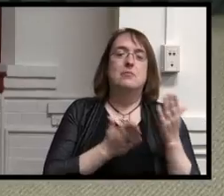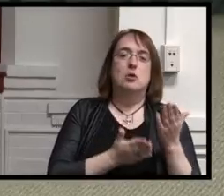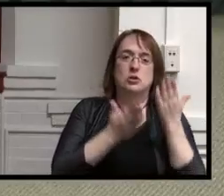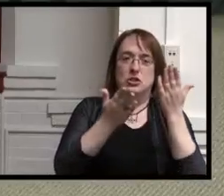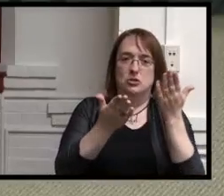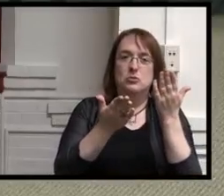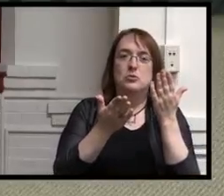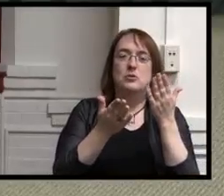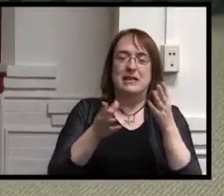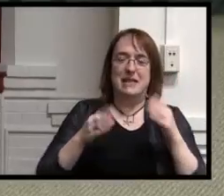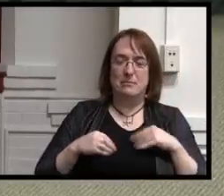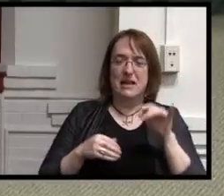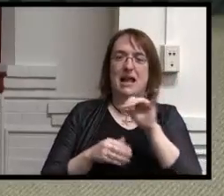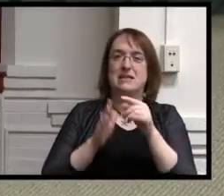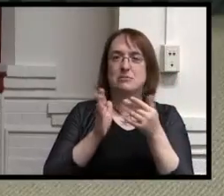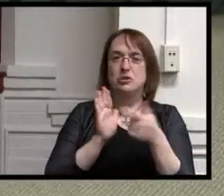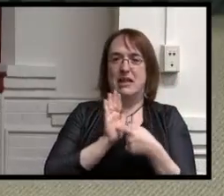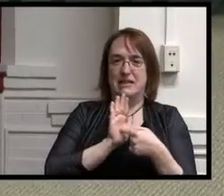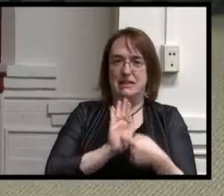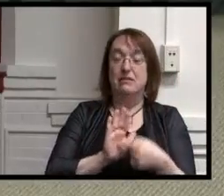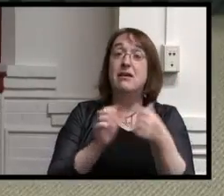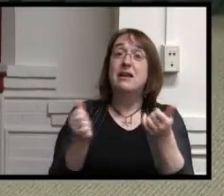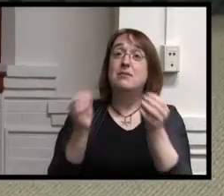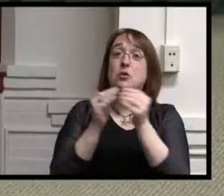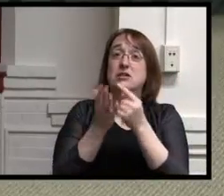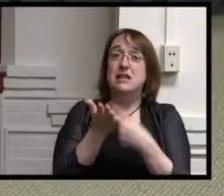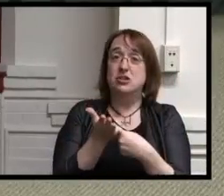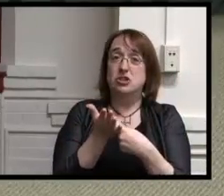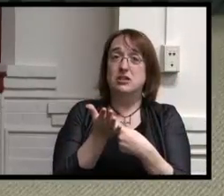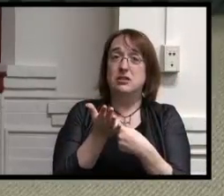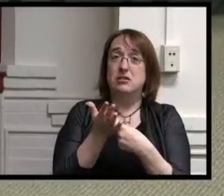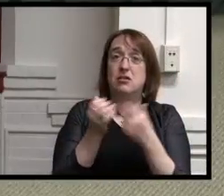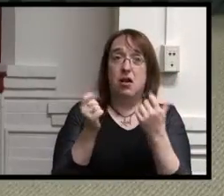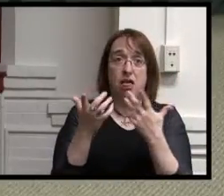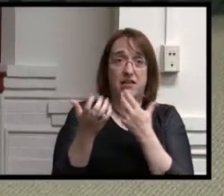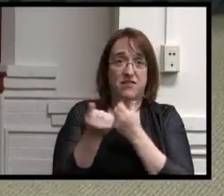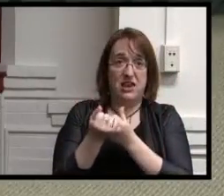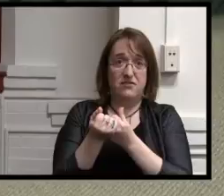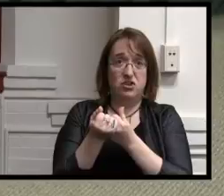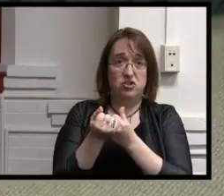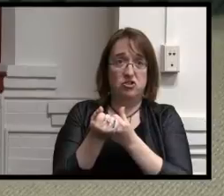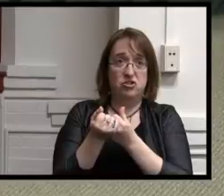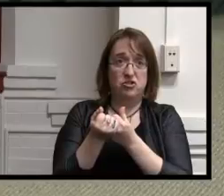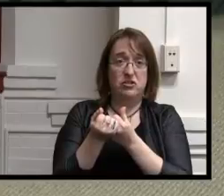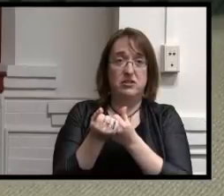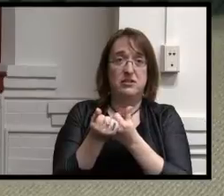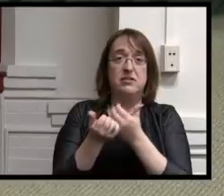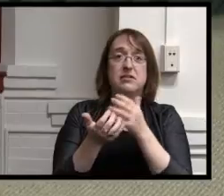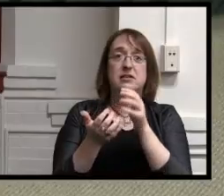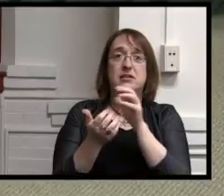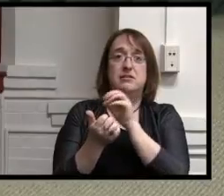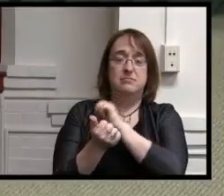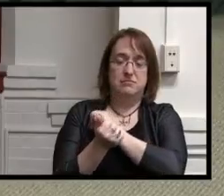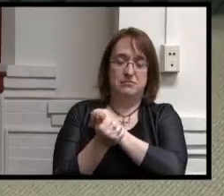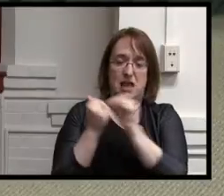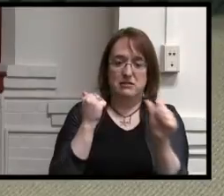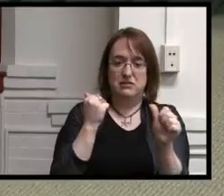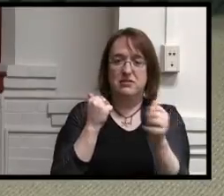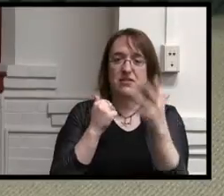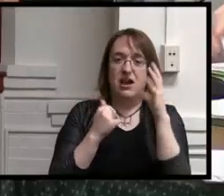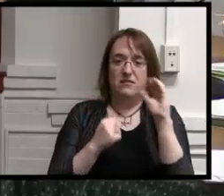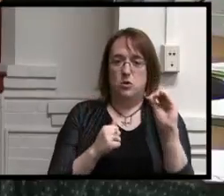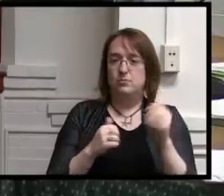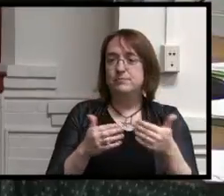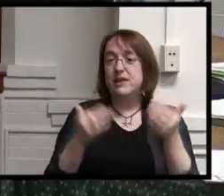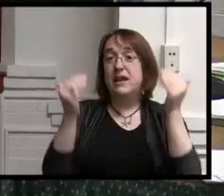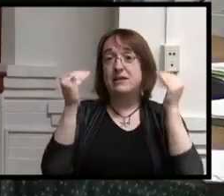plan as presented. Any further discussion? Hearing none. All those in favor, please say aye. Aye. Any opposed or abstaining? That carries 5-0. So